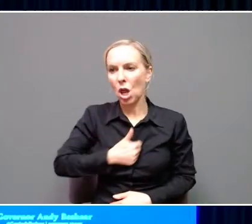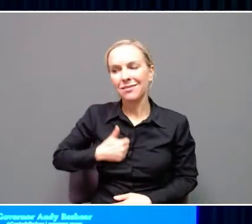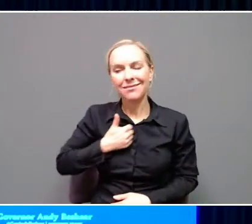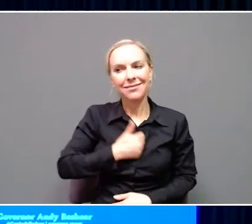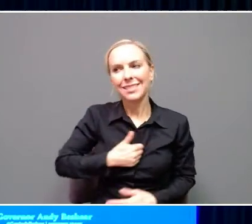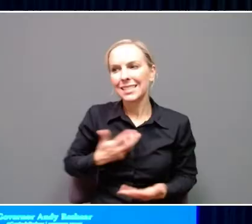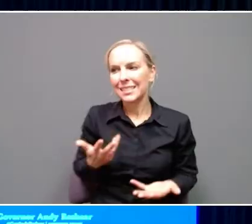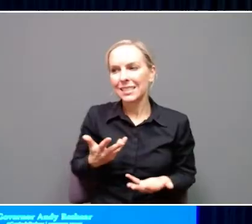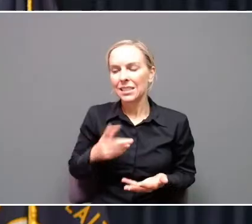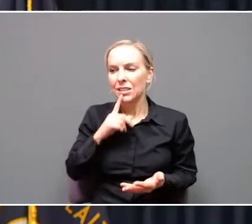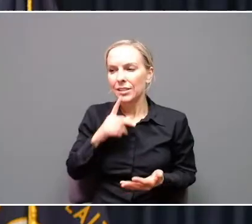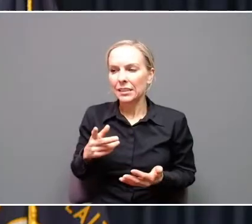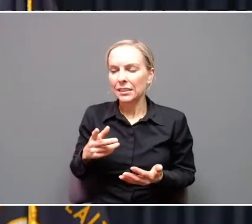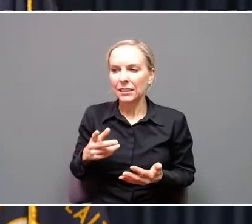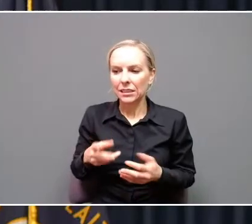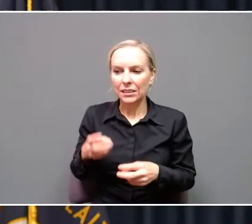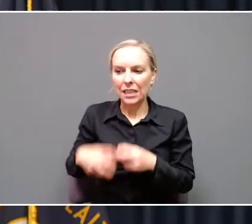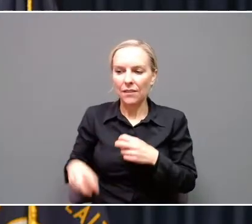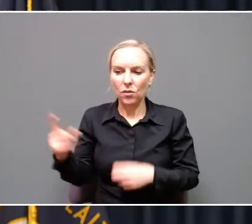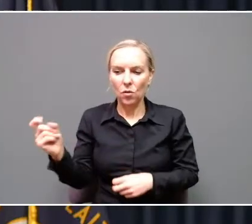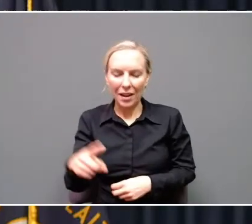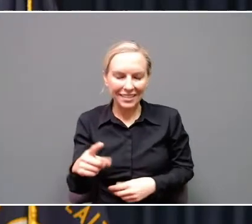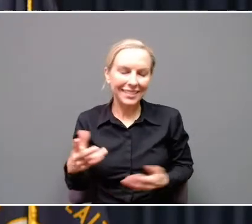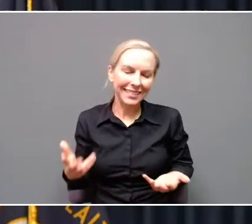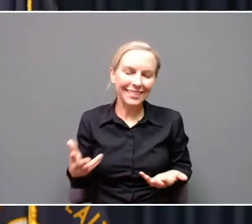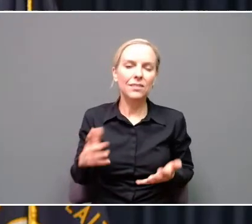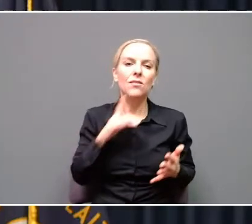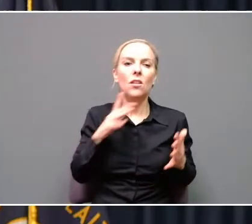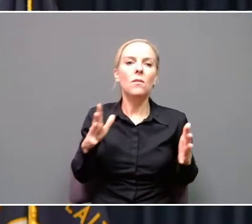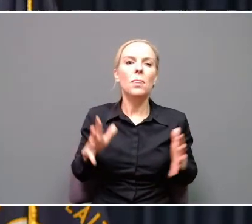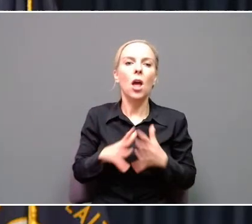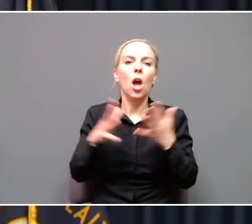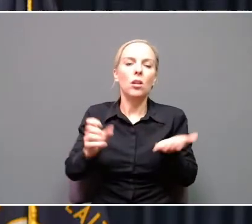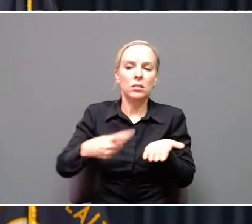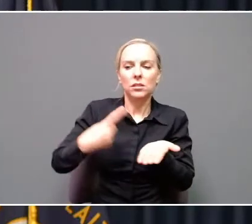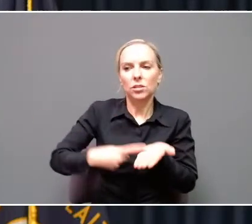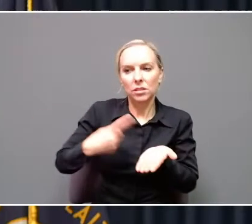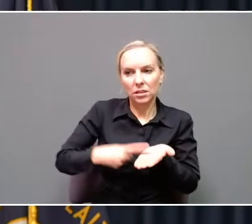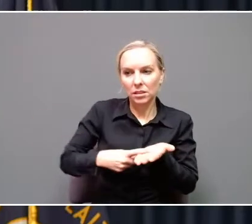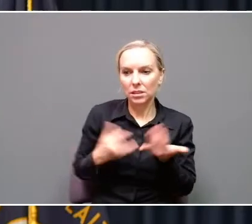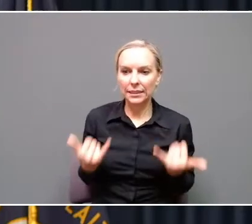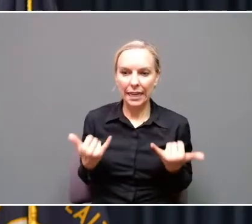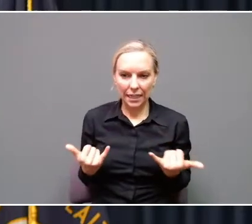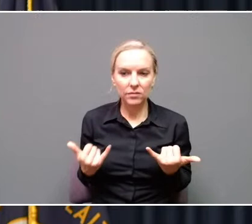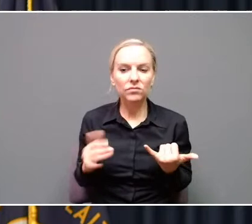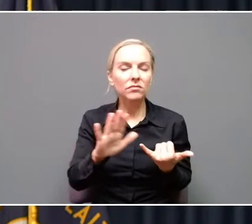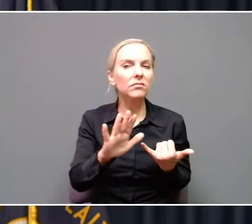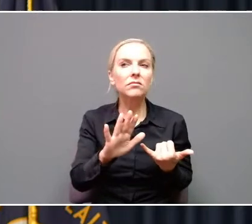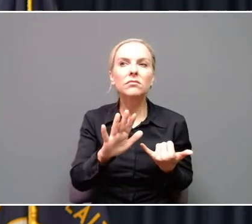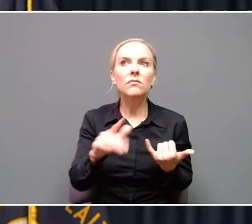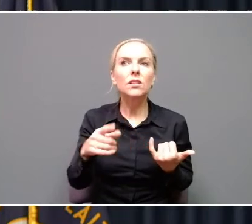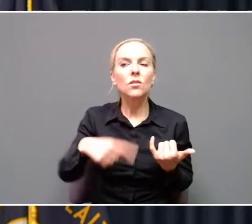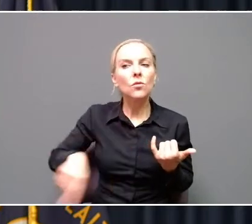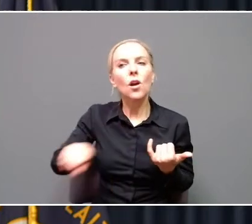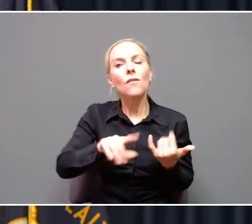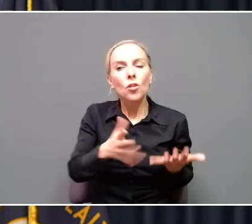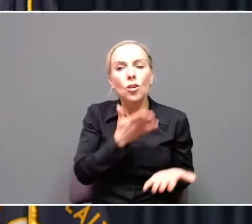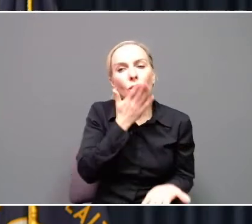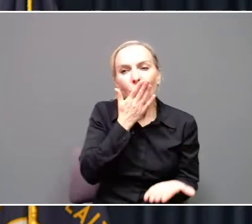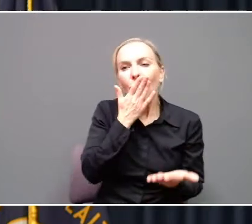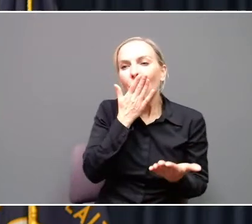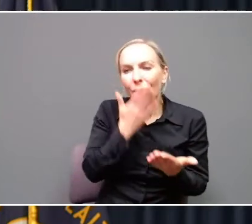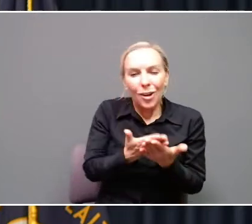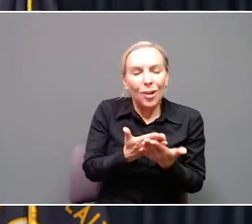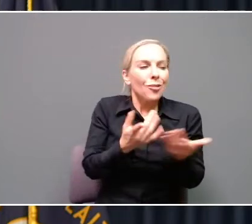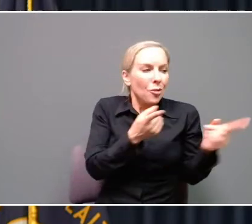tough question. A whole lot we went over today. But folks, we both got a lot of good things going on for